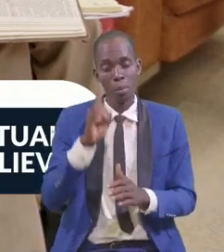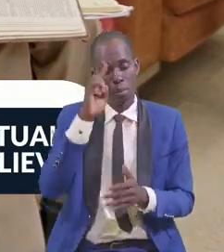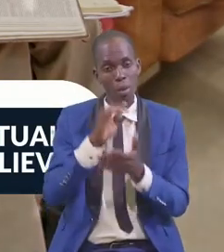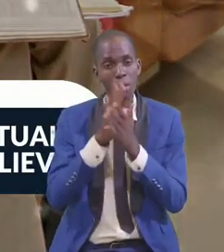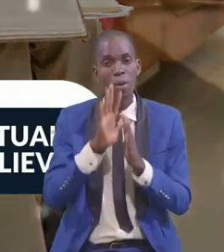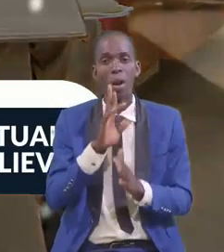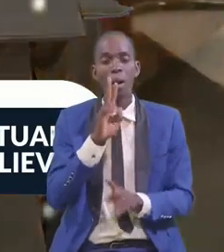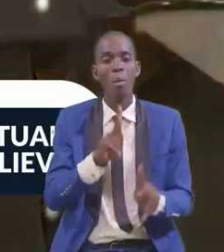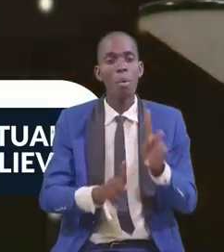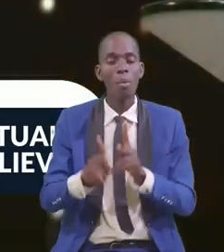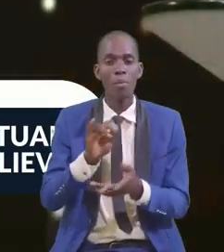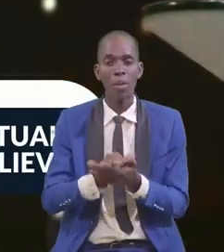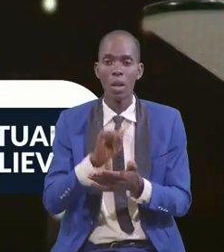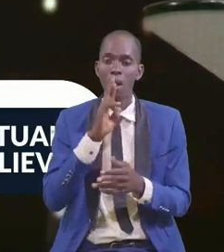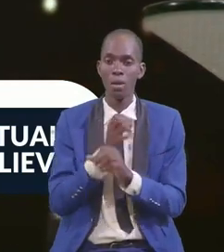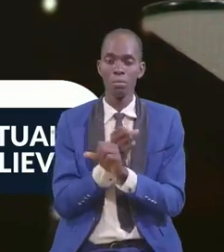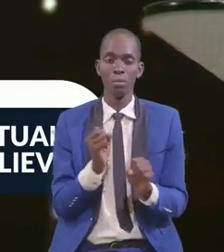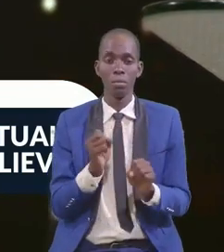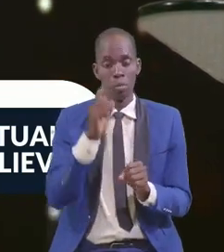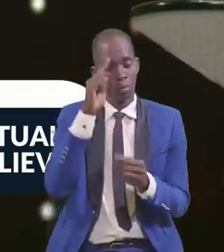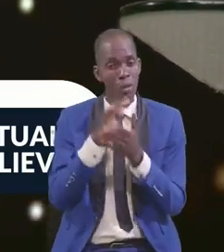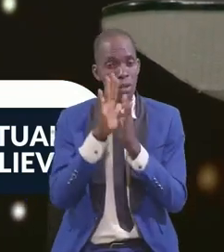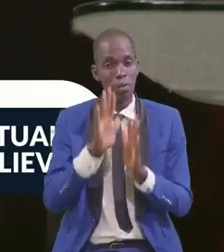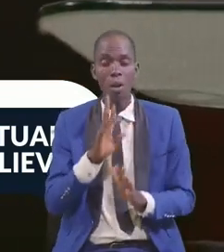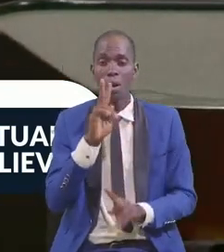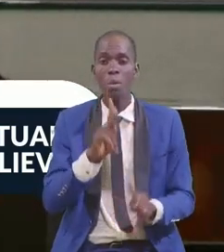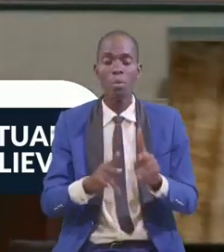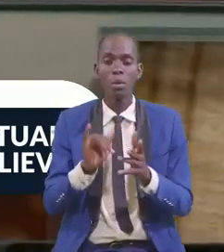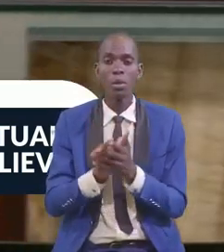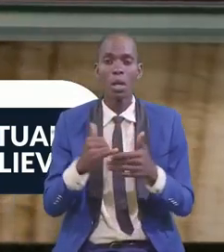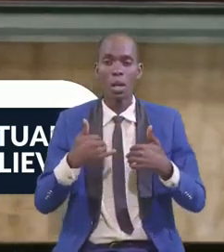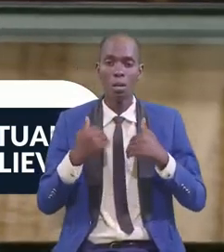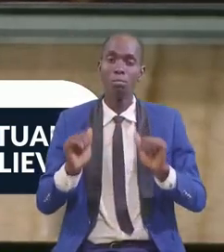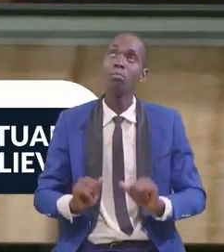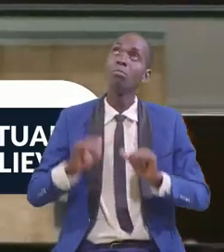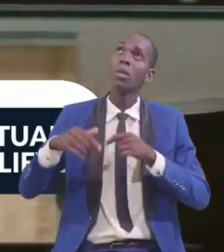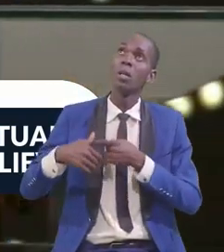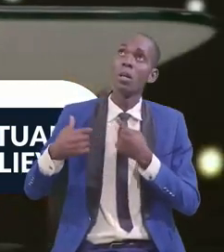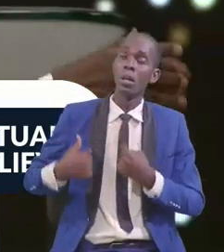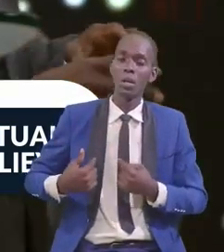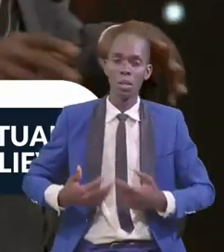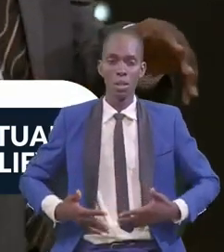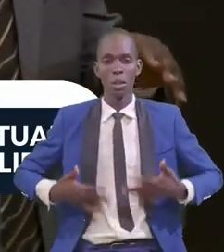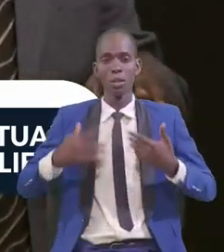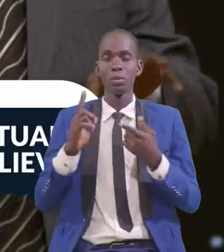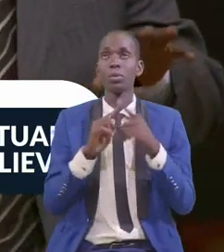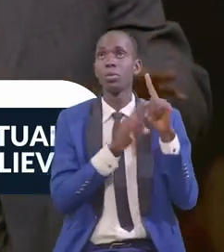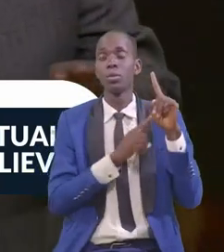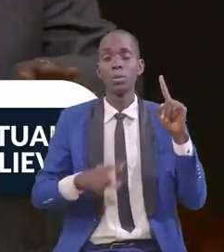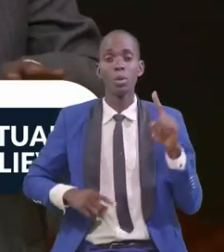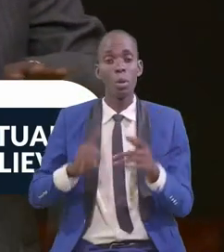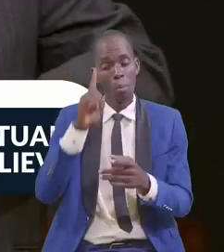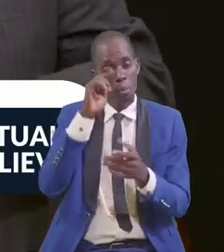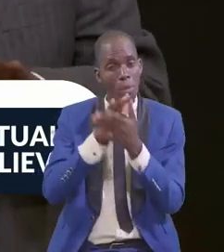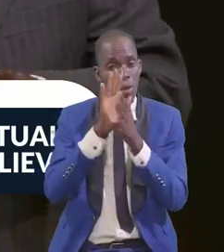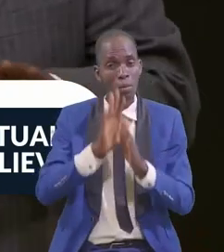those who are saved. Believers are those who have given their hearts, their life unto the Lord. Believers are